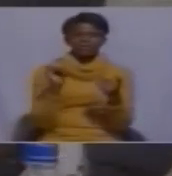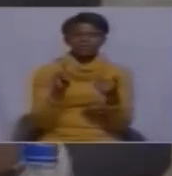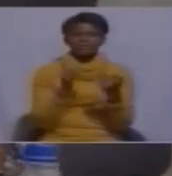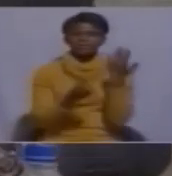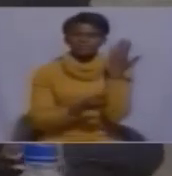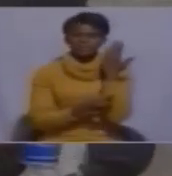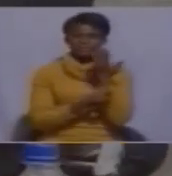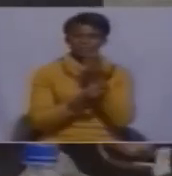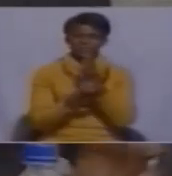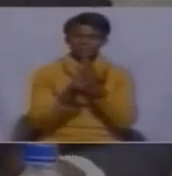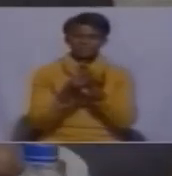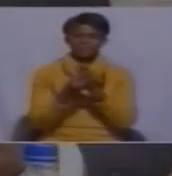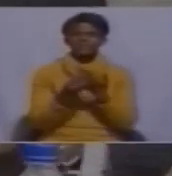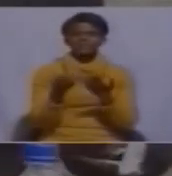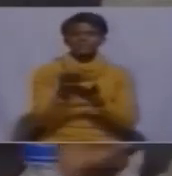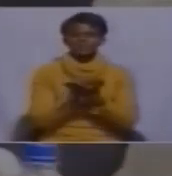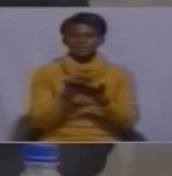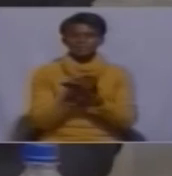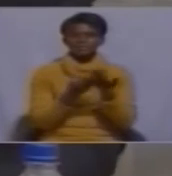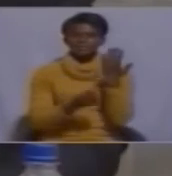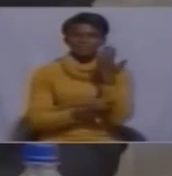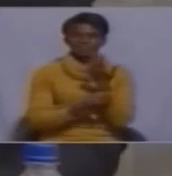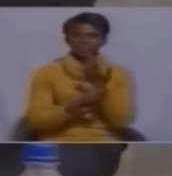developments in socio-economic developments and also the